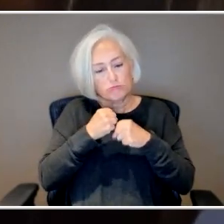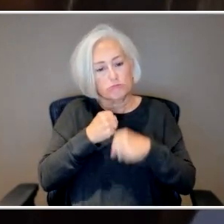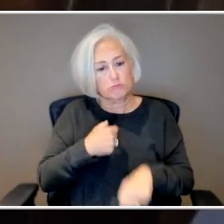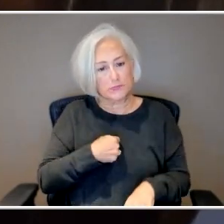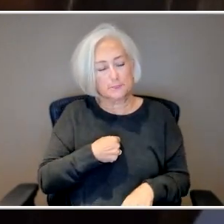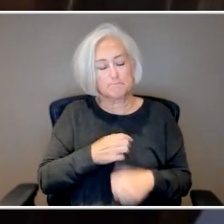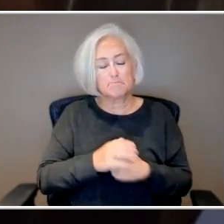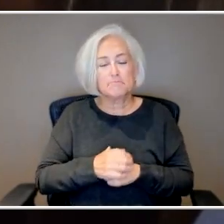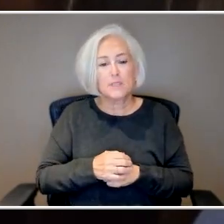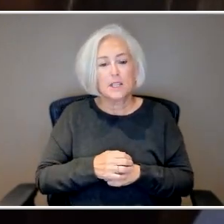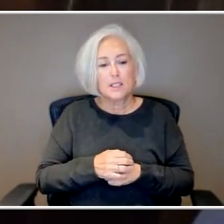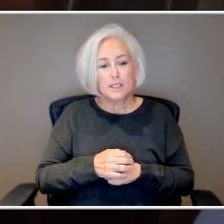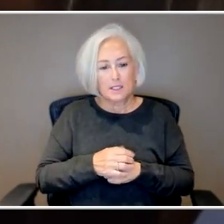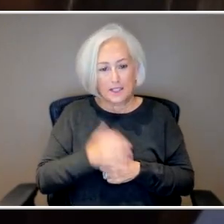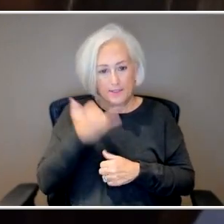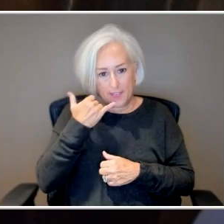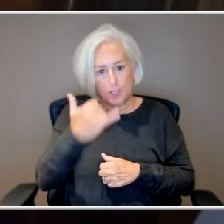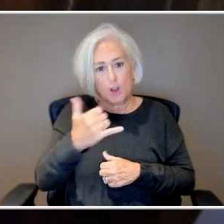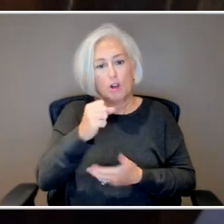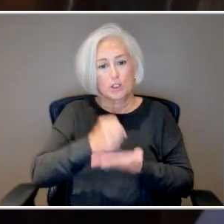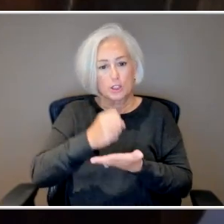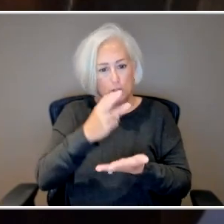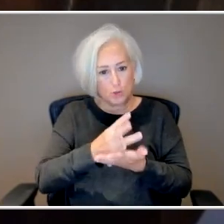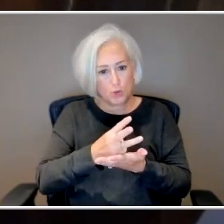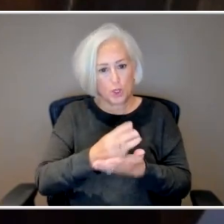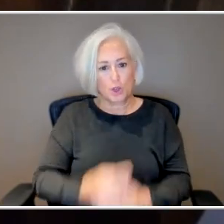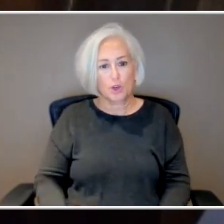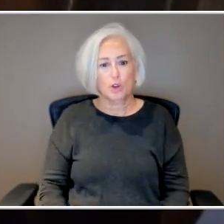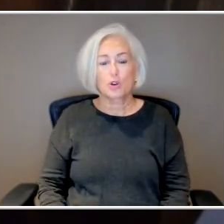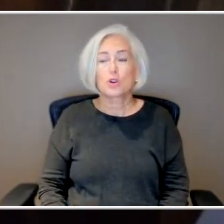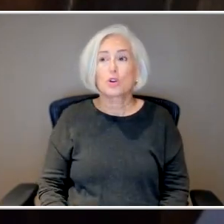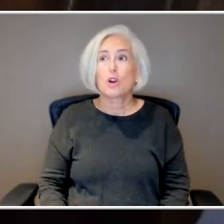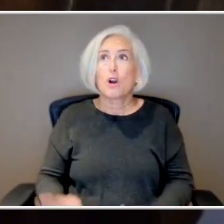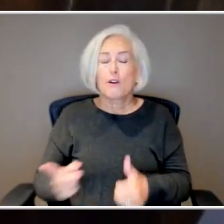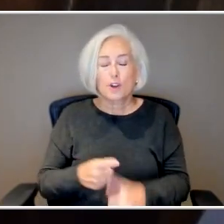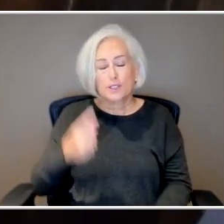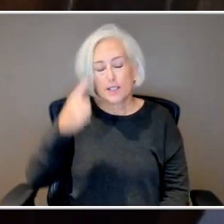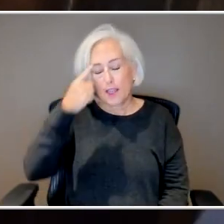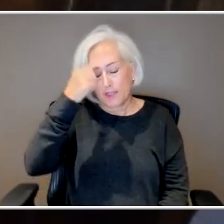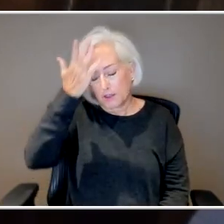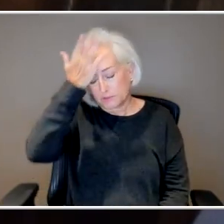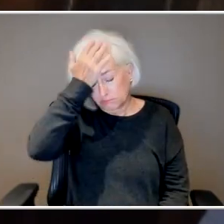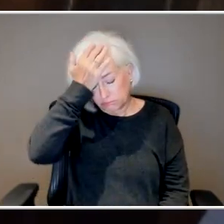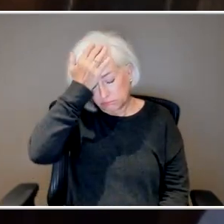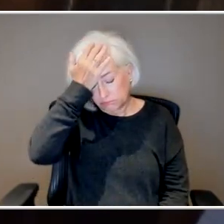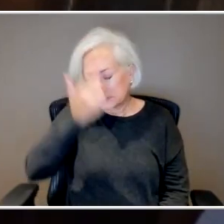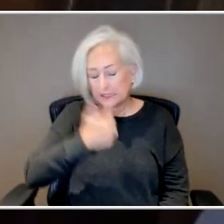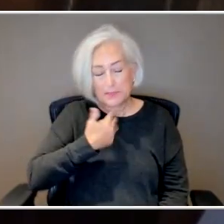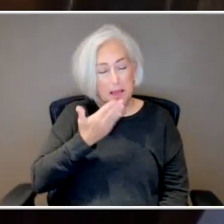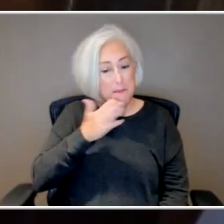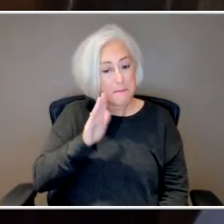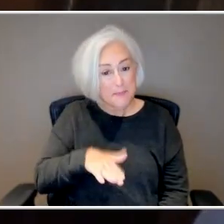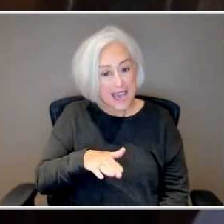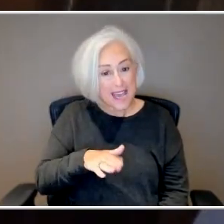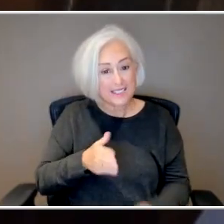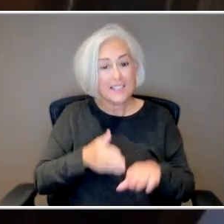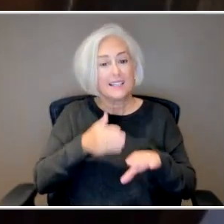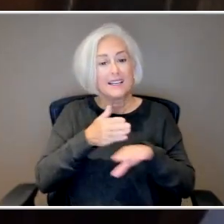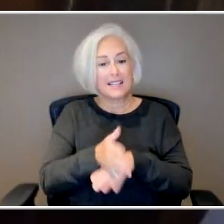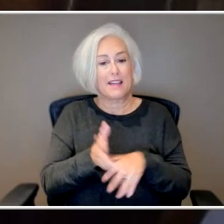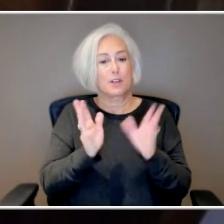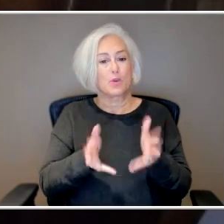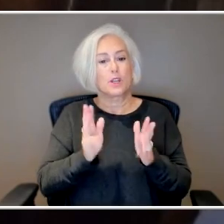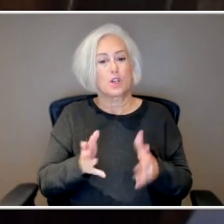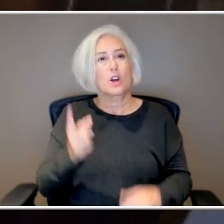they called a social worker down. And at first I was, oh my gosh, am I that bad? And then after talking, I went, yeah, I'm truly